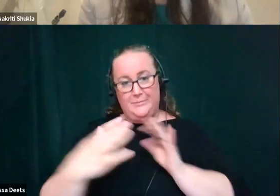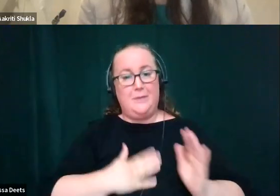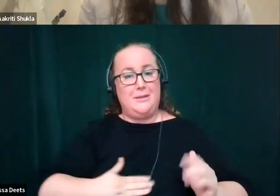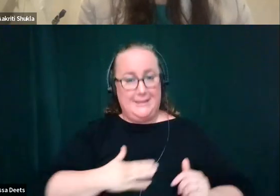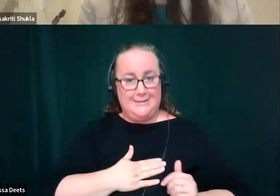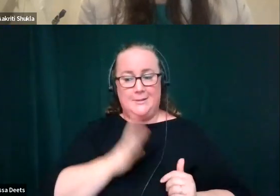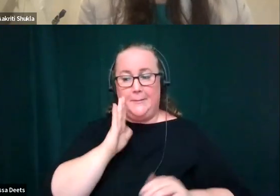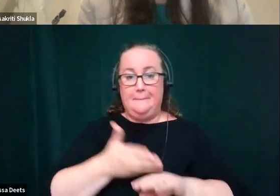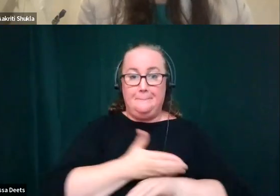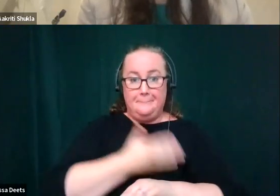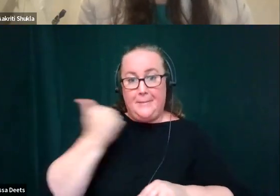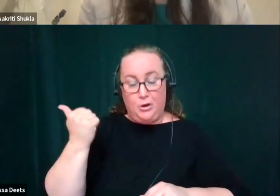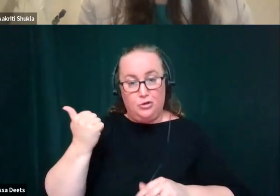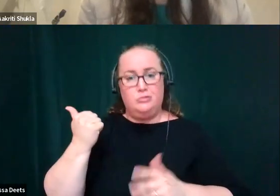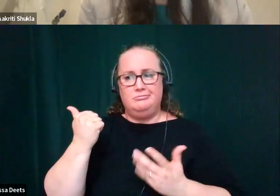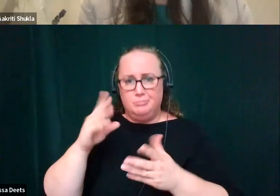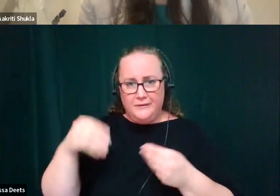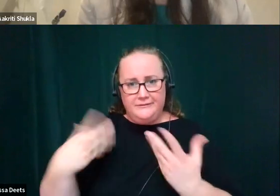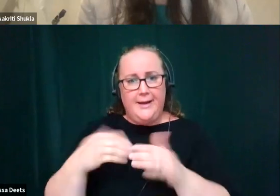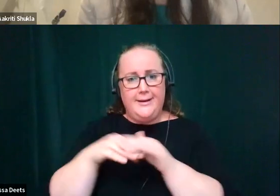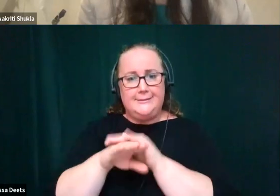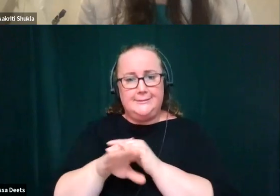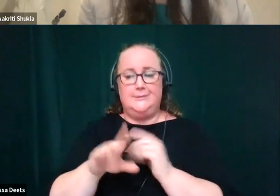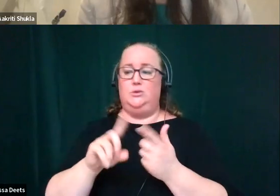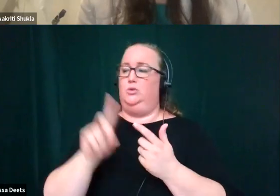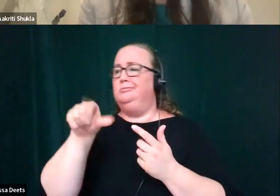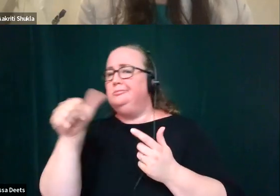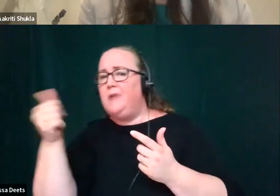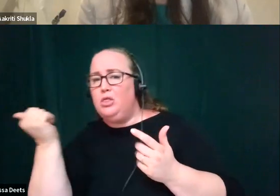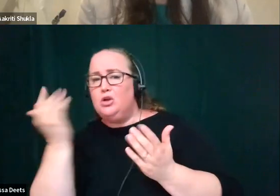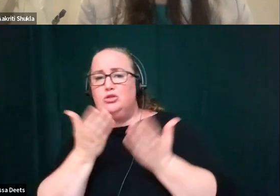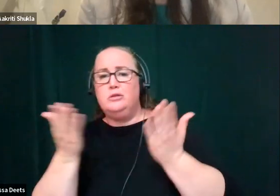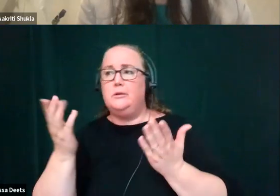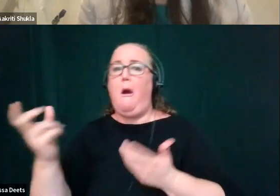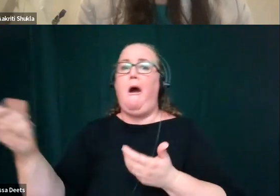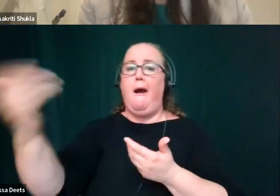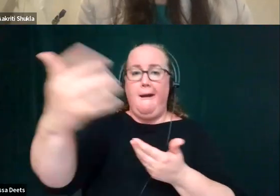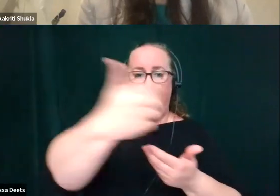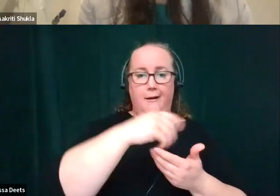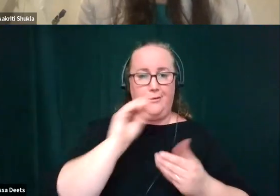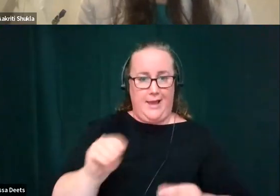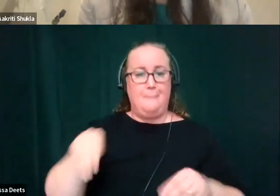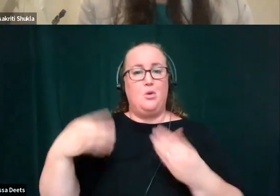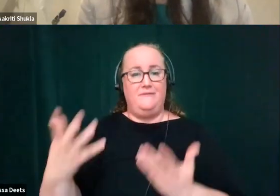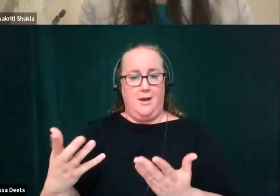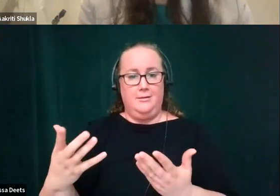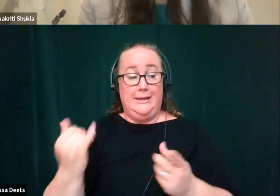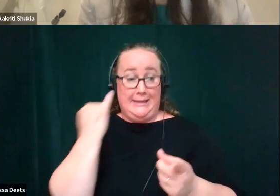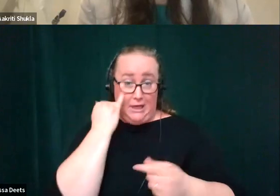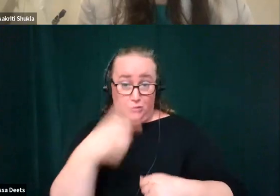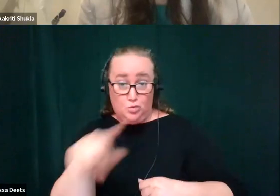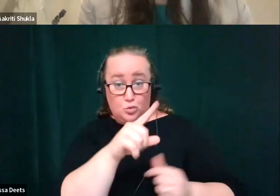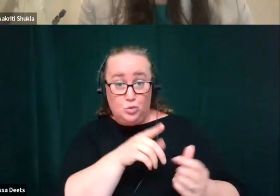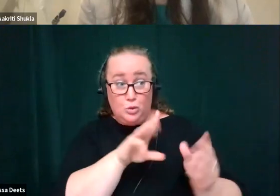that we can learn how to be more accessible and learn about other services that we should be providing. If you are a provider and believe that you